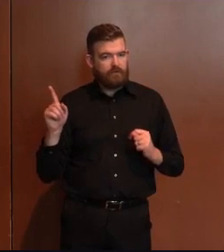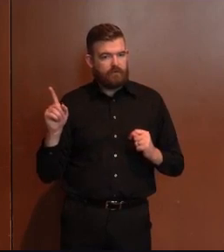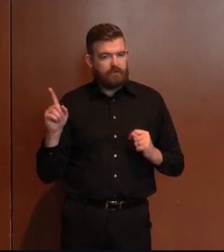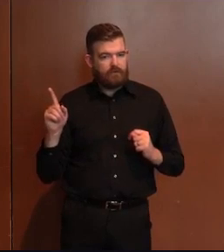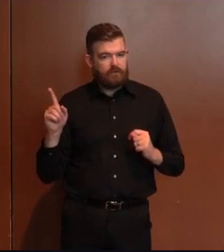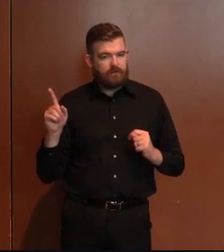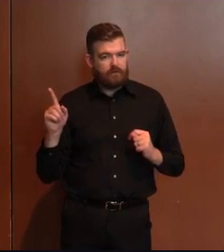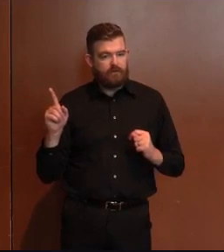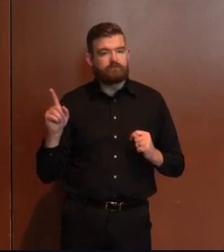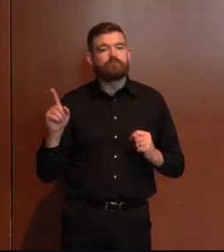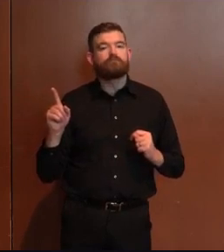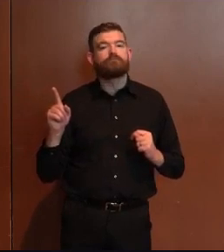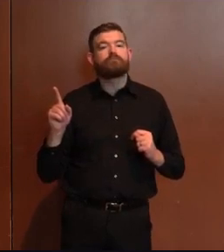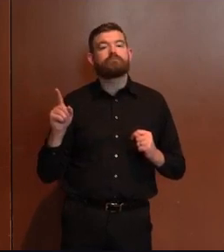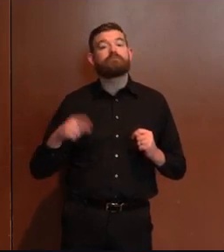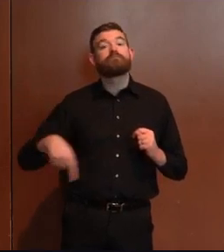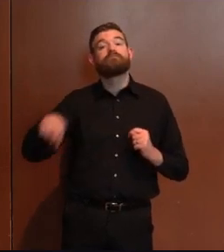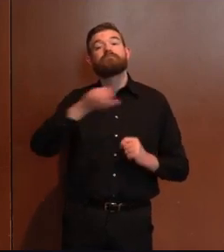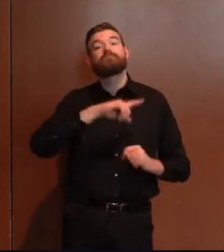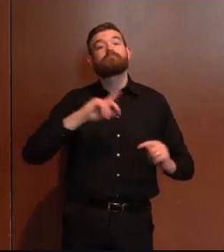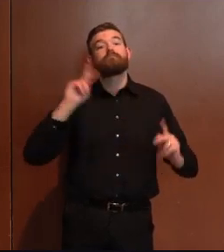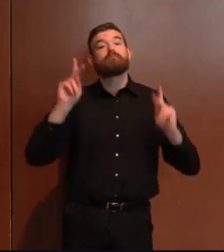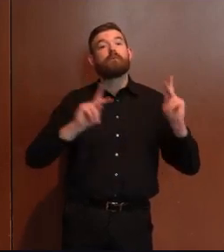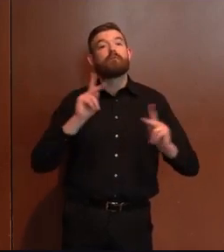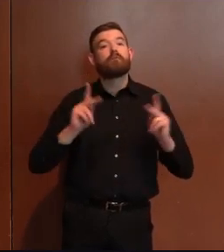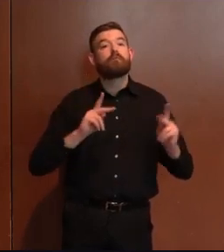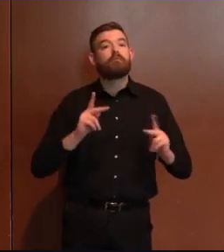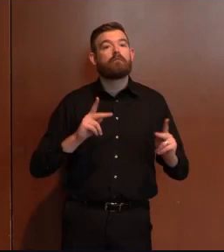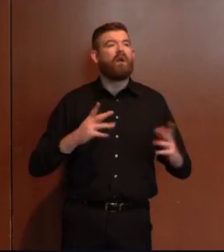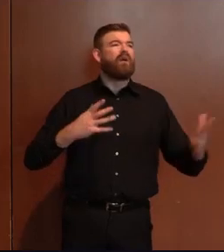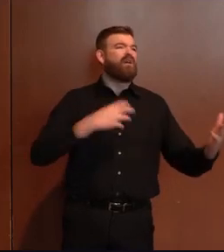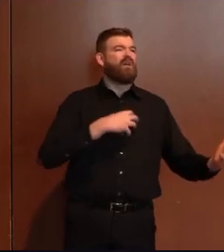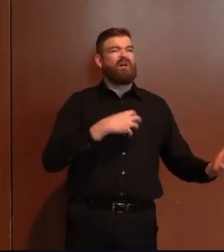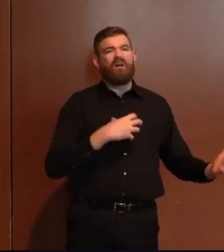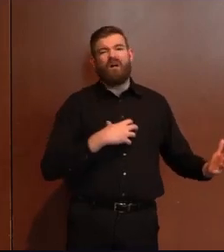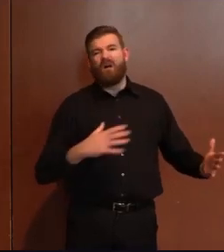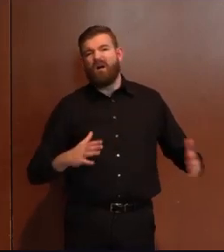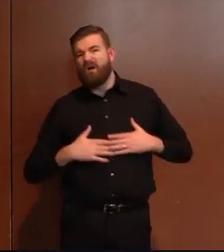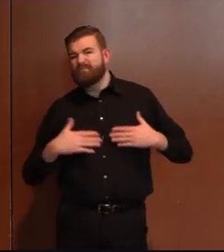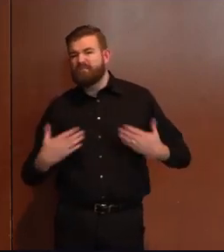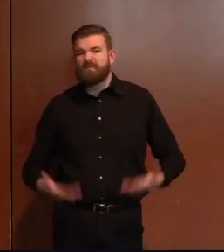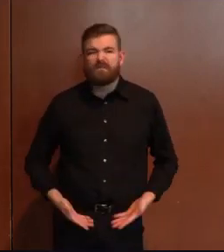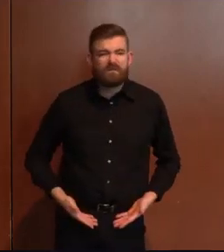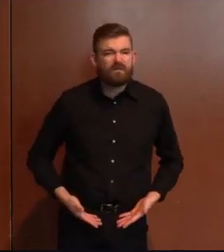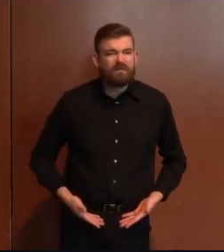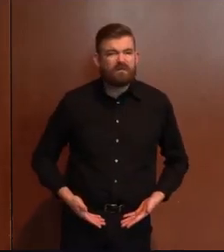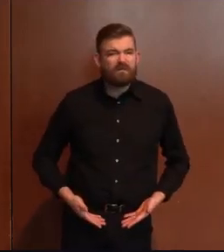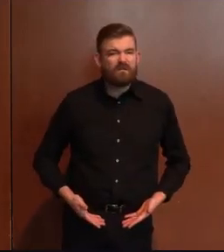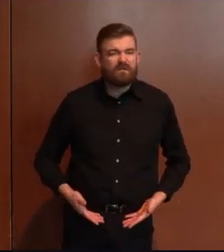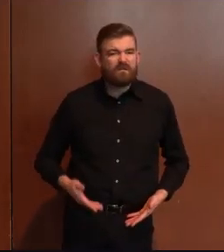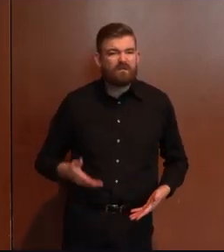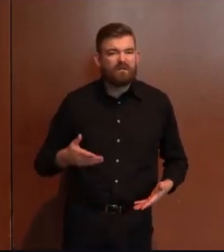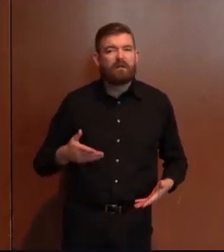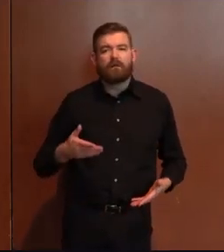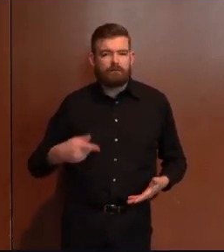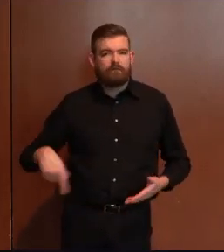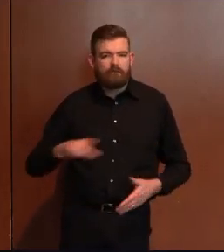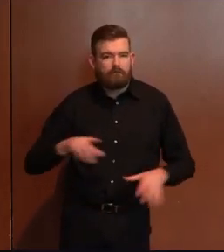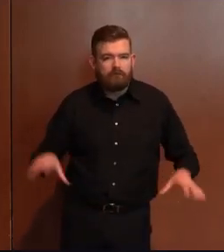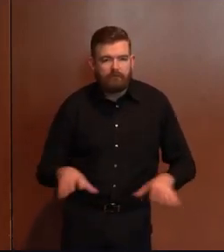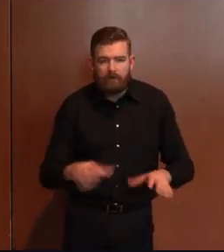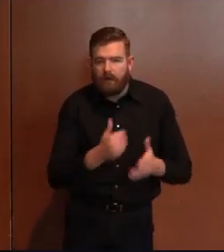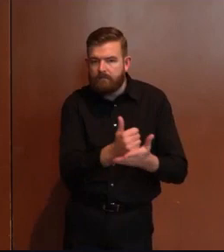that folks who were complaining and freaking out at the beginning of last week, most of those folks now have already been updated in the system and they're going to be getting their